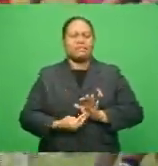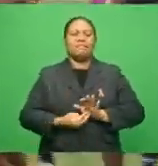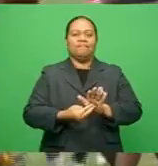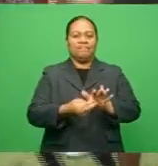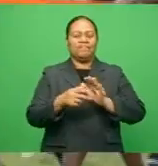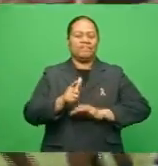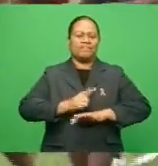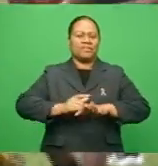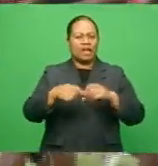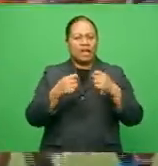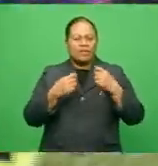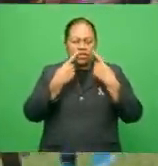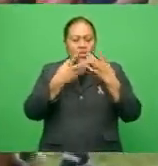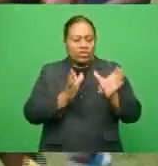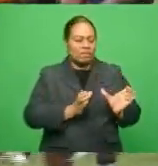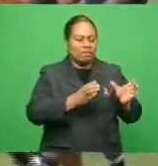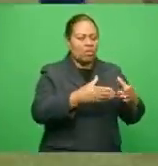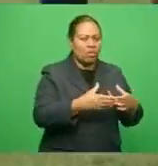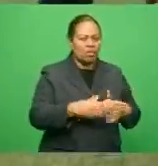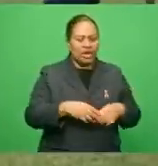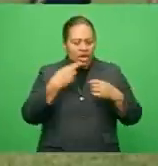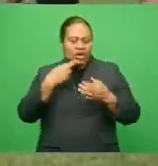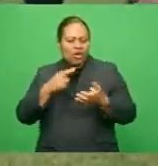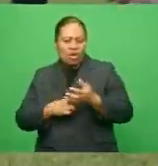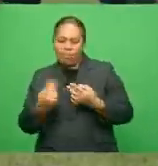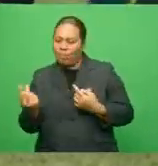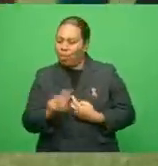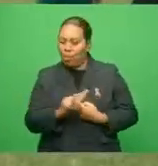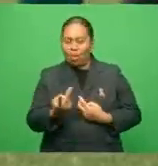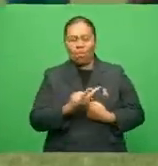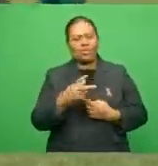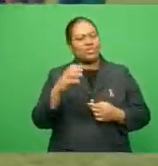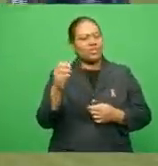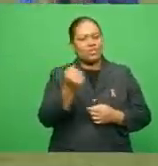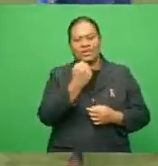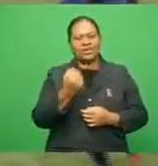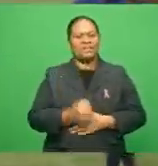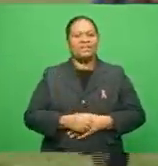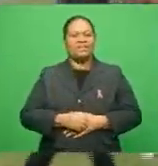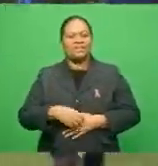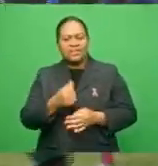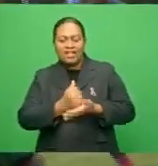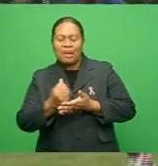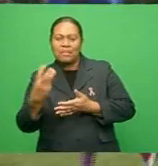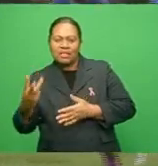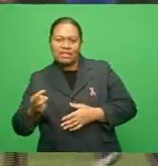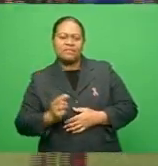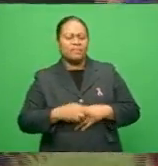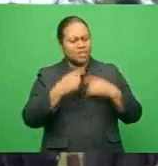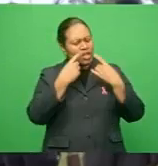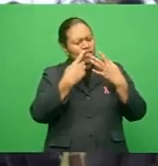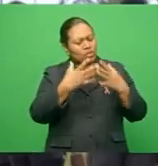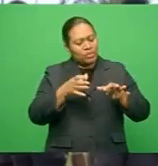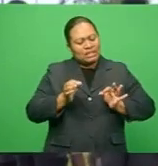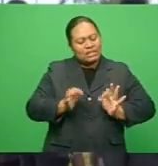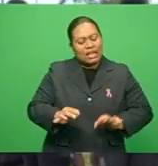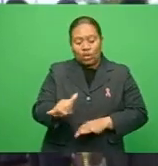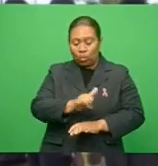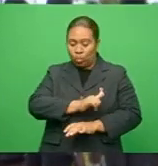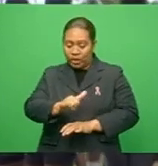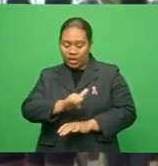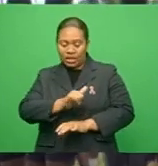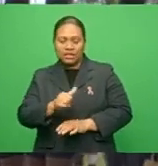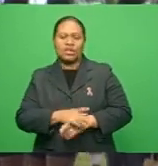the pool matches, recording a win each. The former Namosi prop says the final will be a decider on which team will top